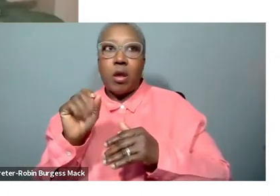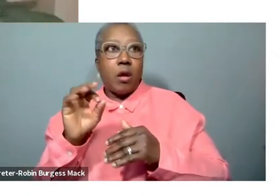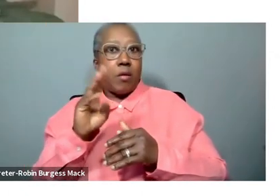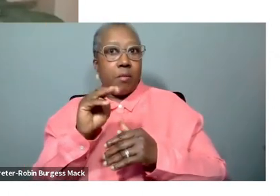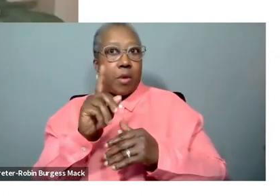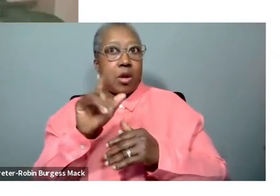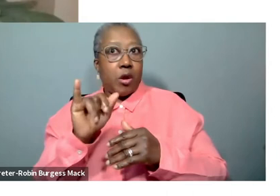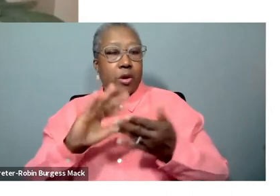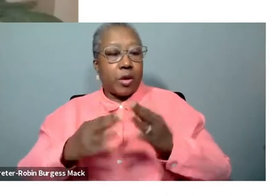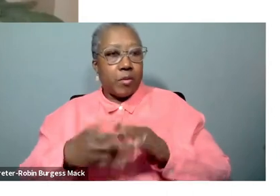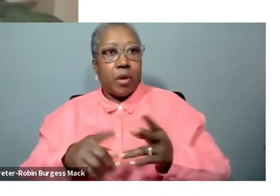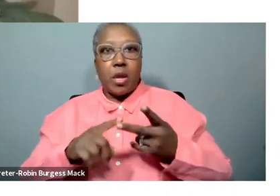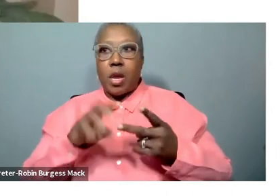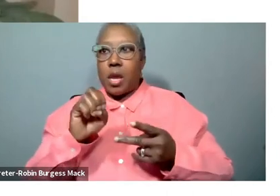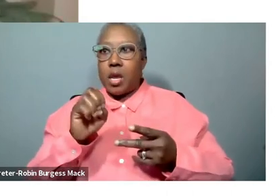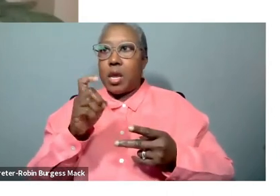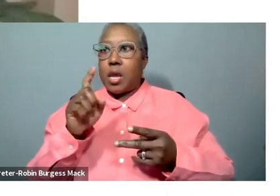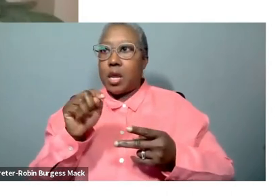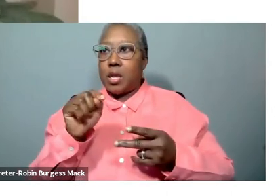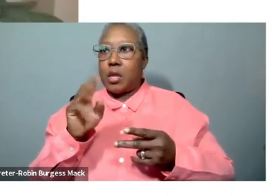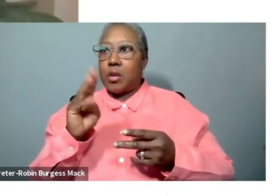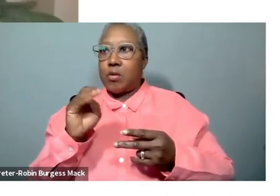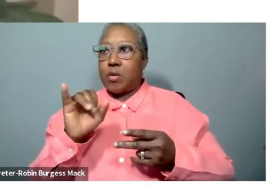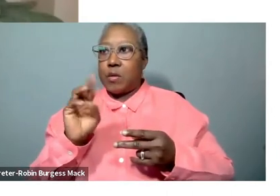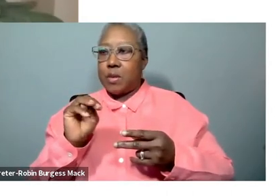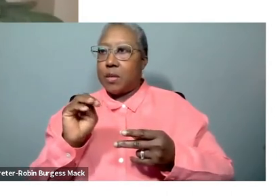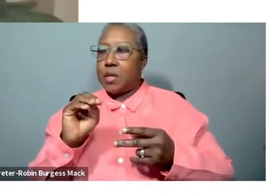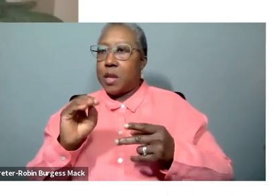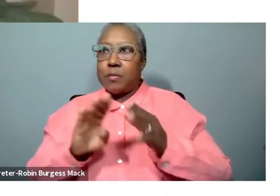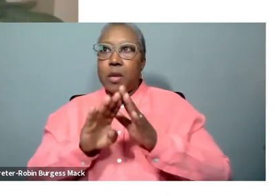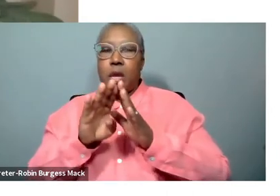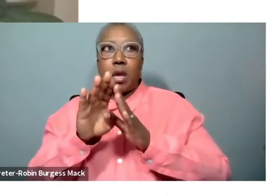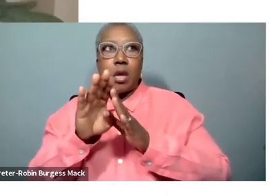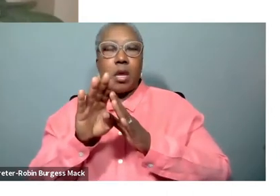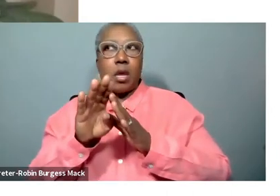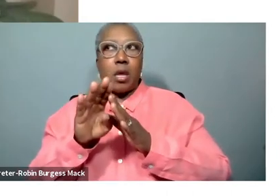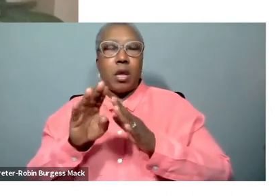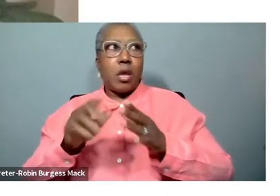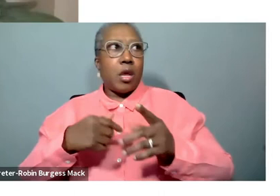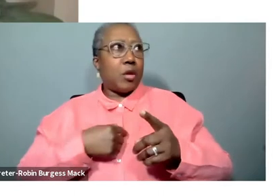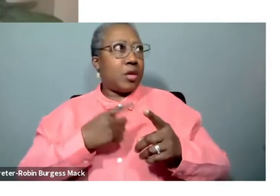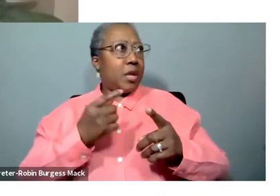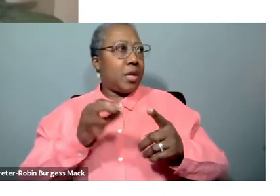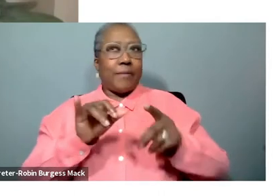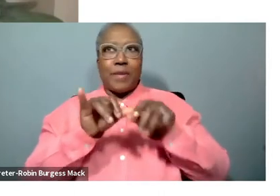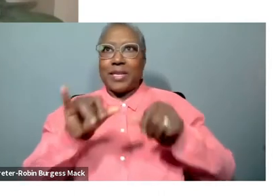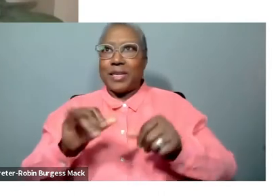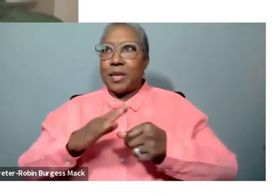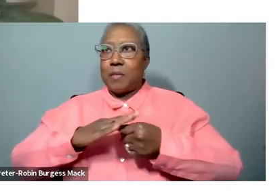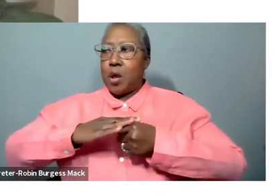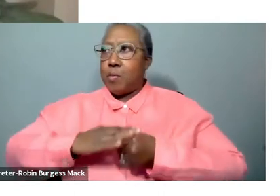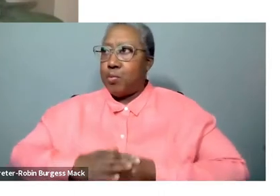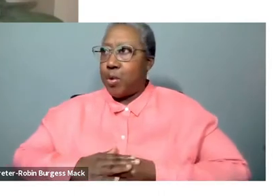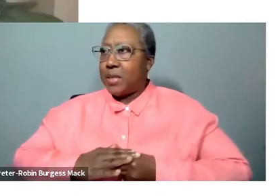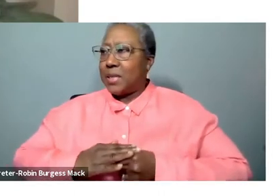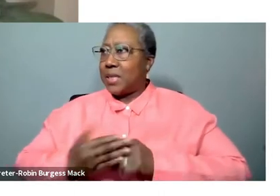ascendant. And I was thinking about when we are living under oppressive, discriminatory systems, how do